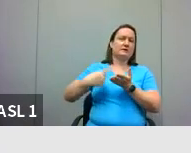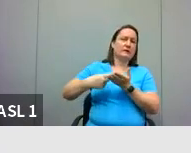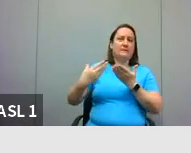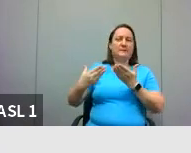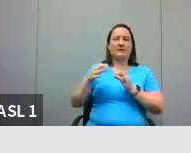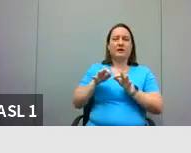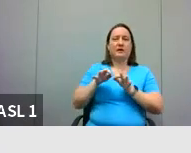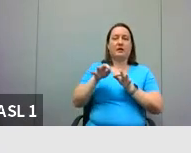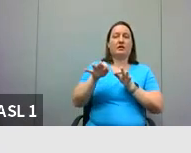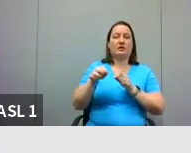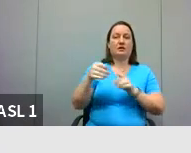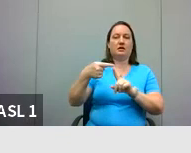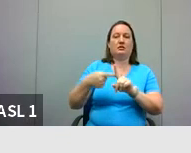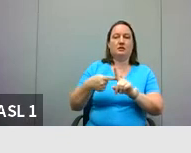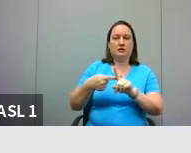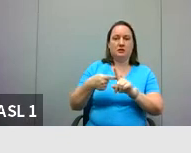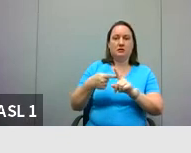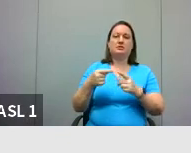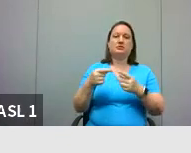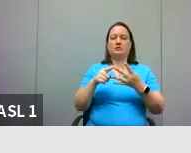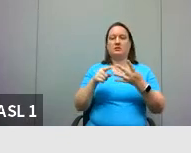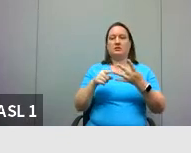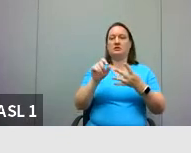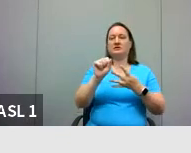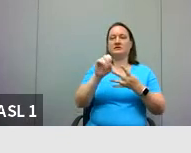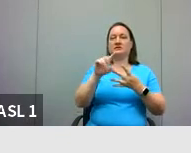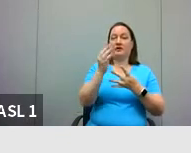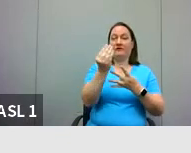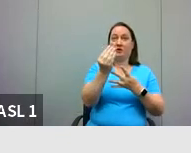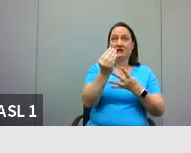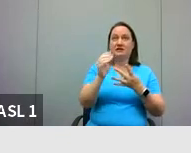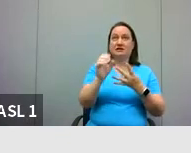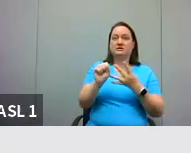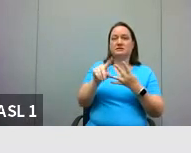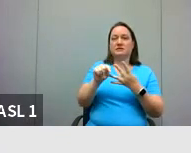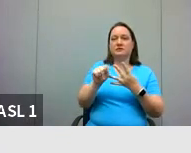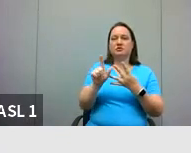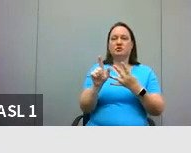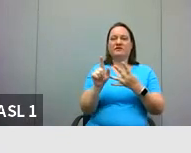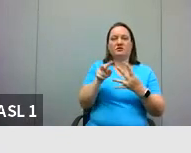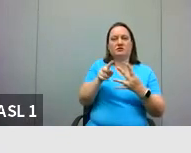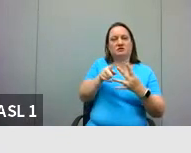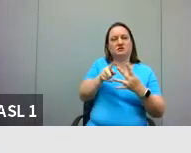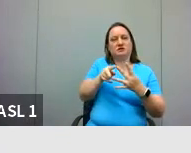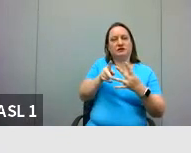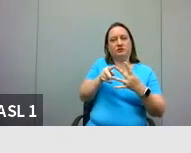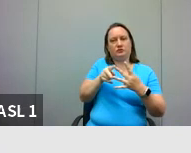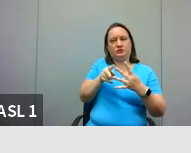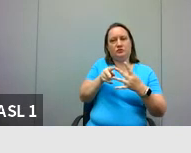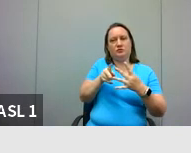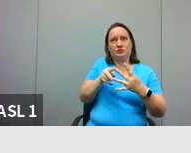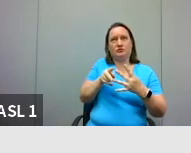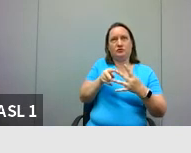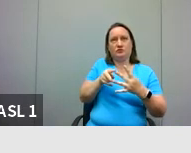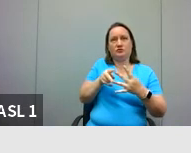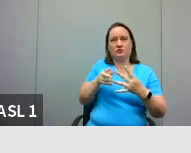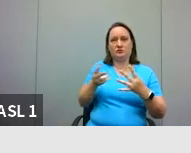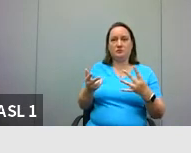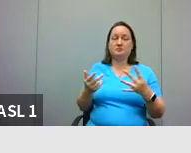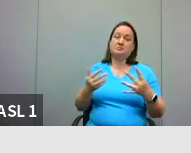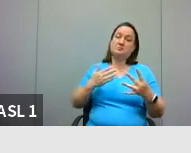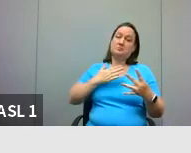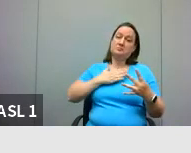meeting to either September 14th or September 21st. Now, personally, that either one of those